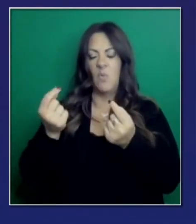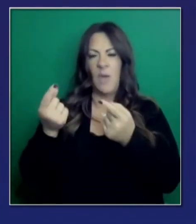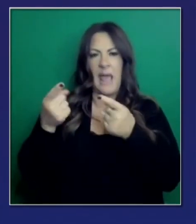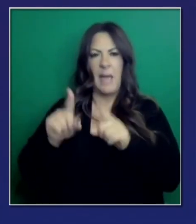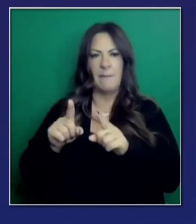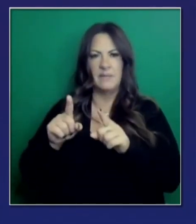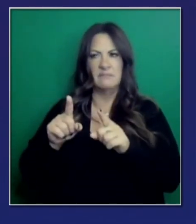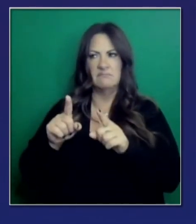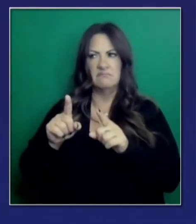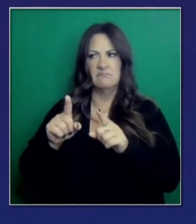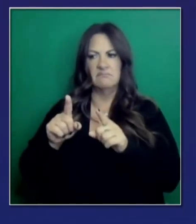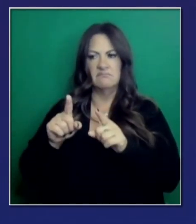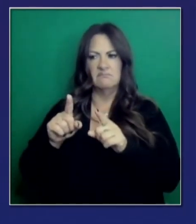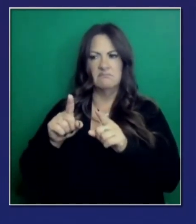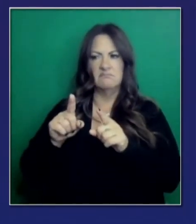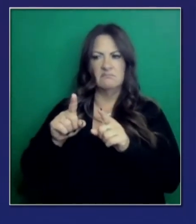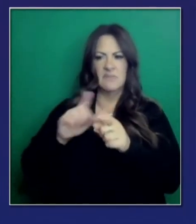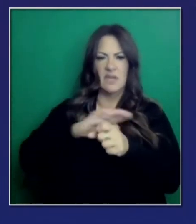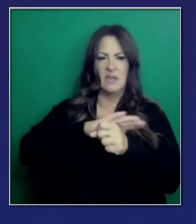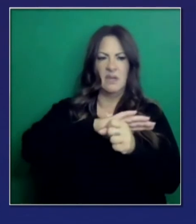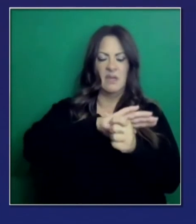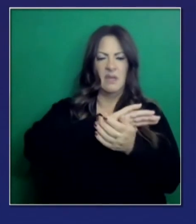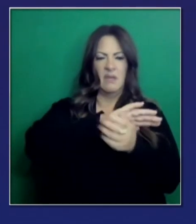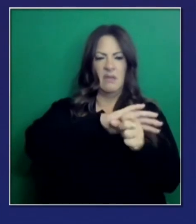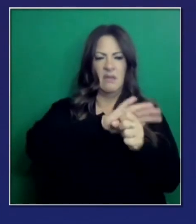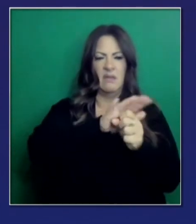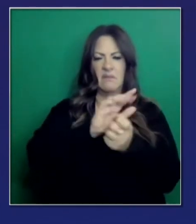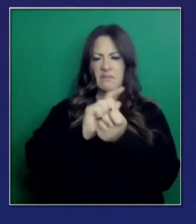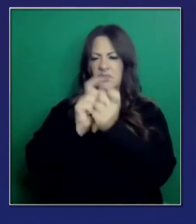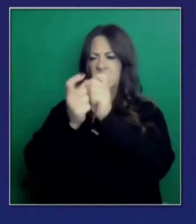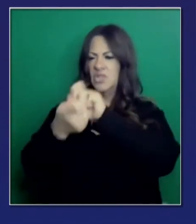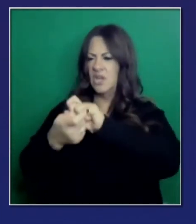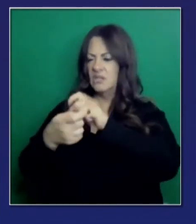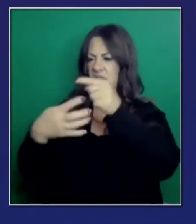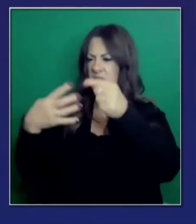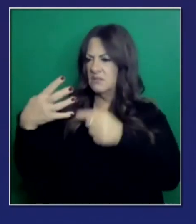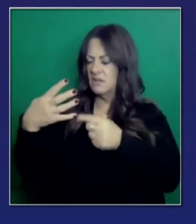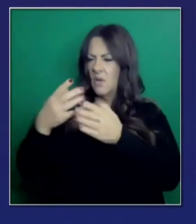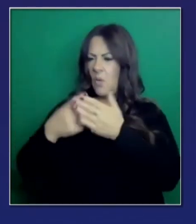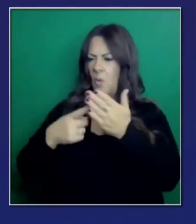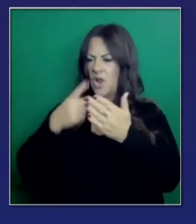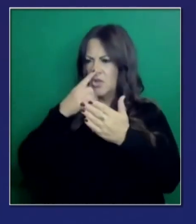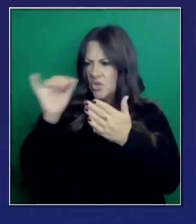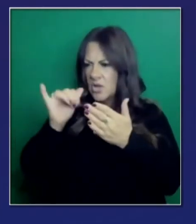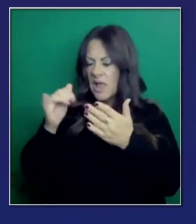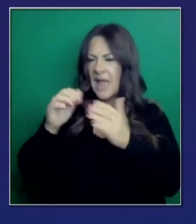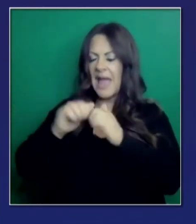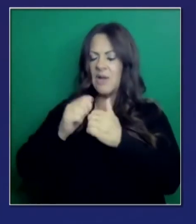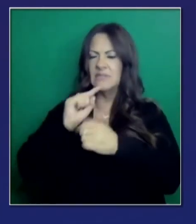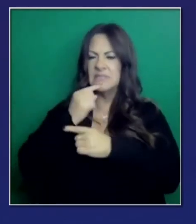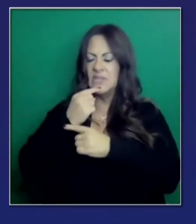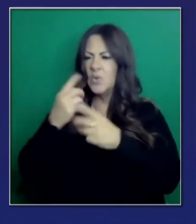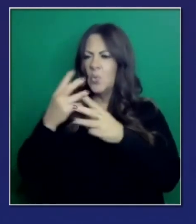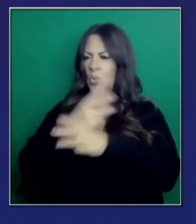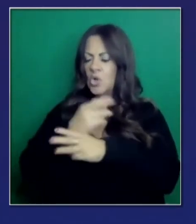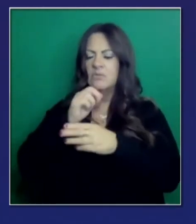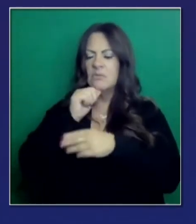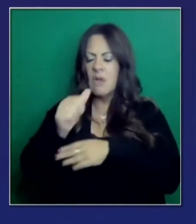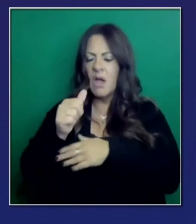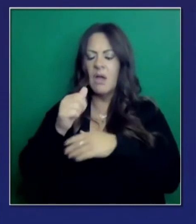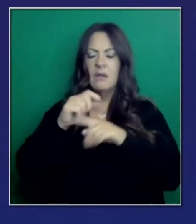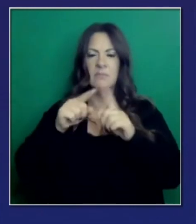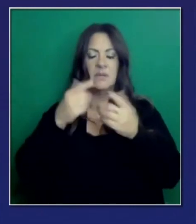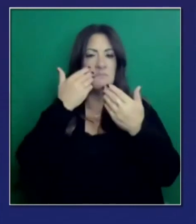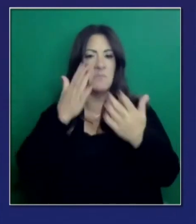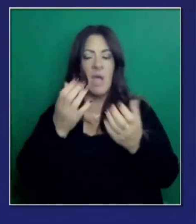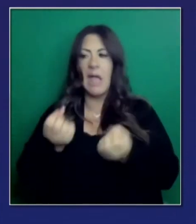We're seeing it a little bit more and more. The only thing I can tell you about these numbers is they aren't a true reflection of what's out there. My guess, many people's guess,